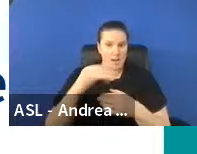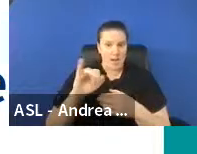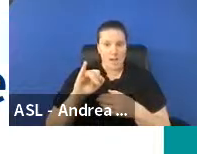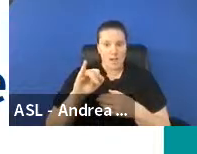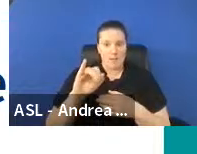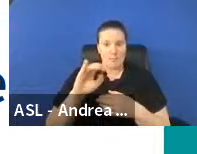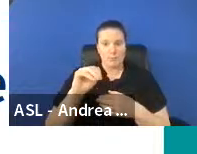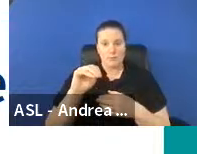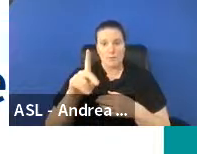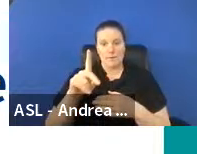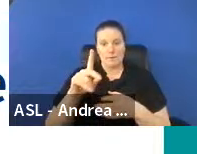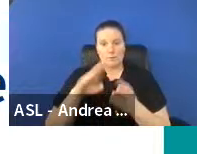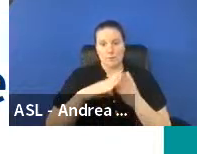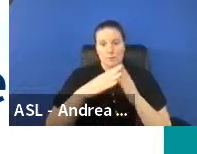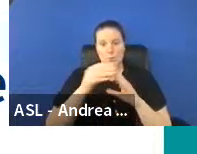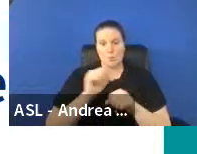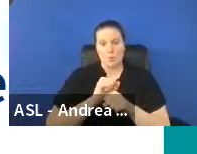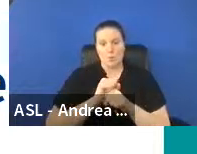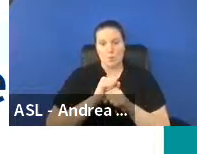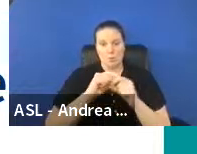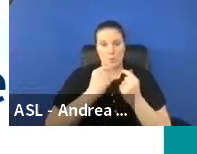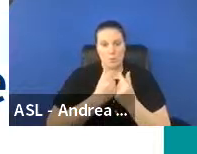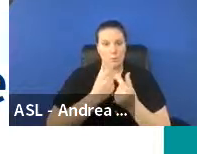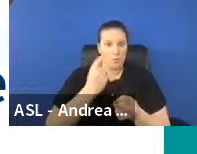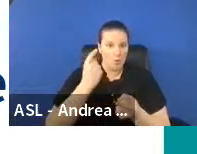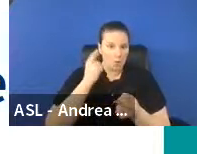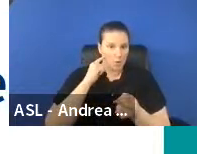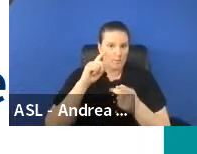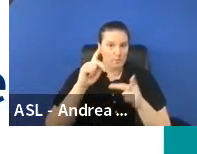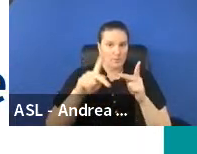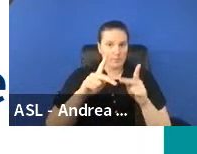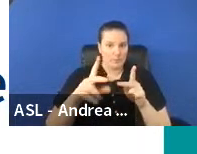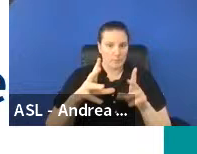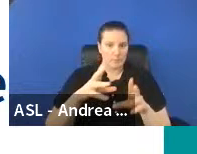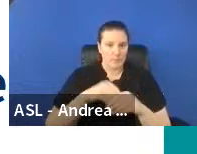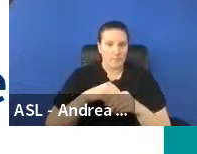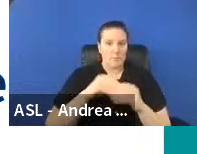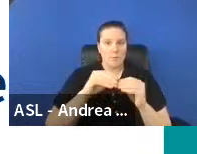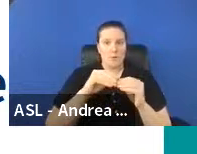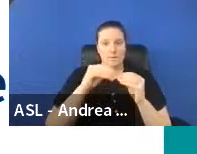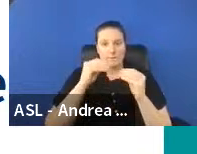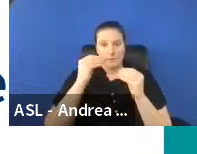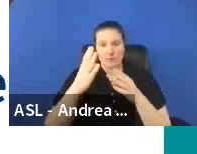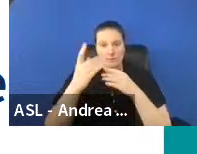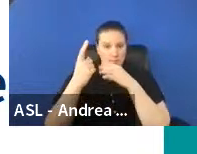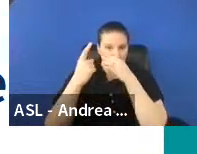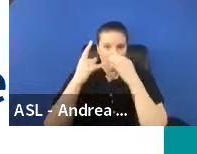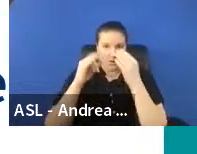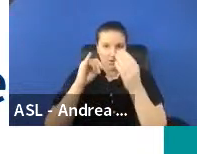Community Working Group, we did hear participants desire more information and detailed maps for the interchange